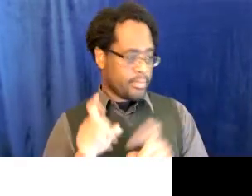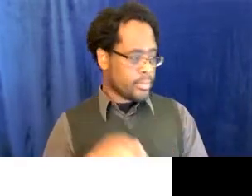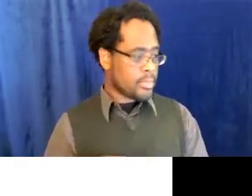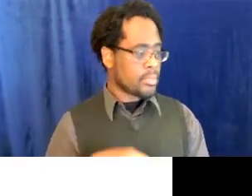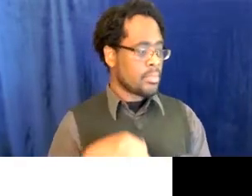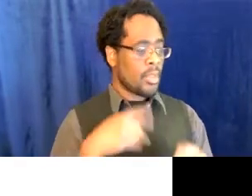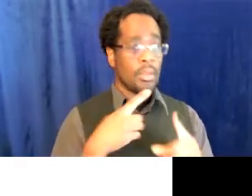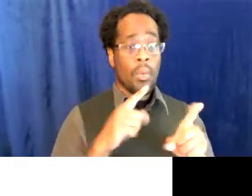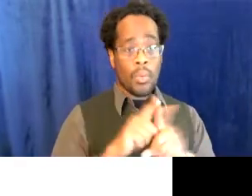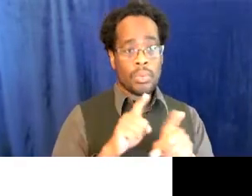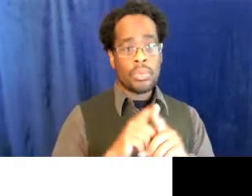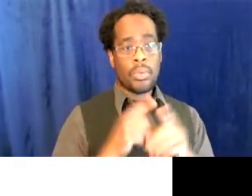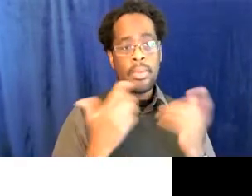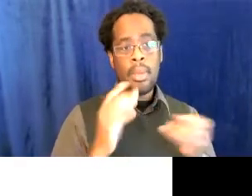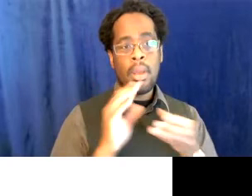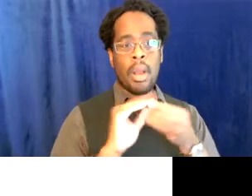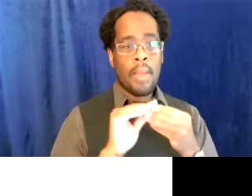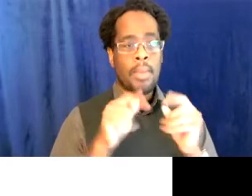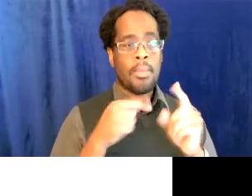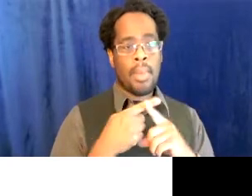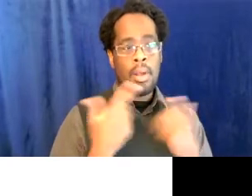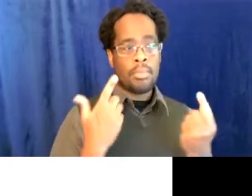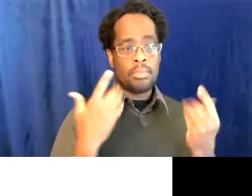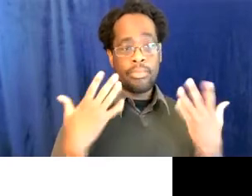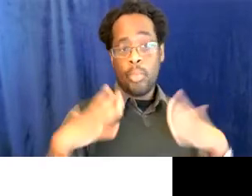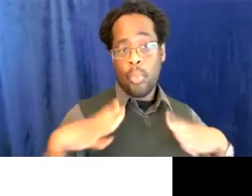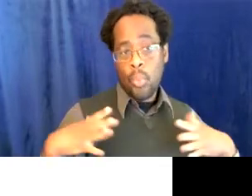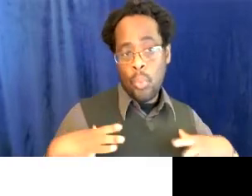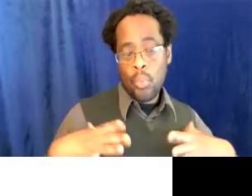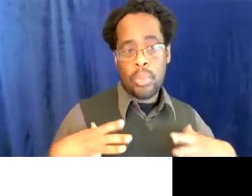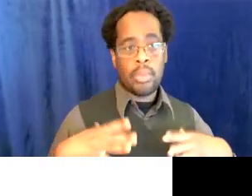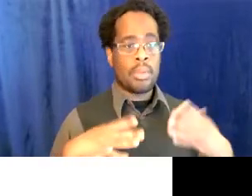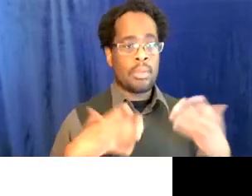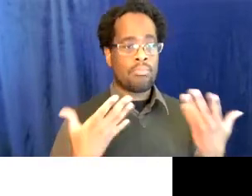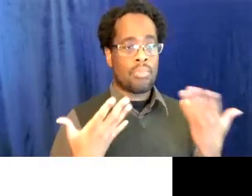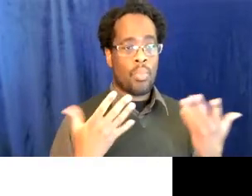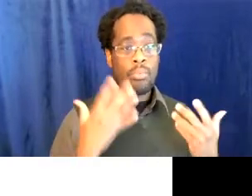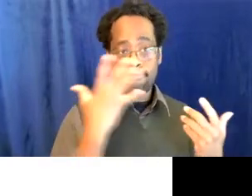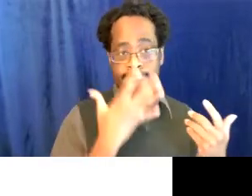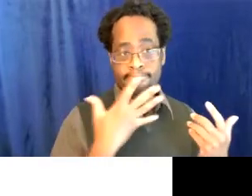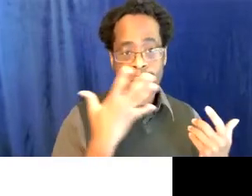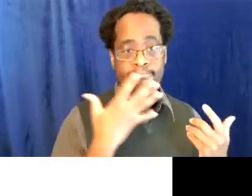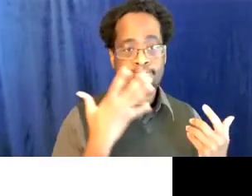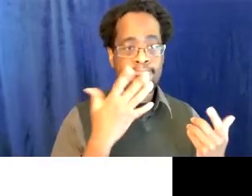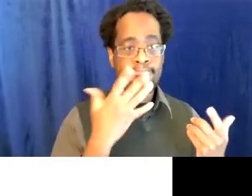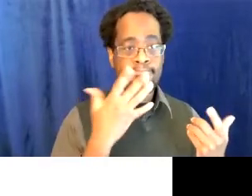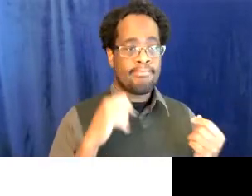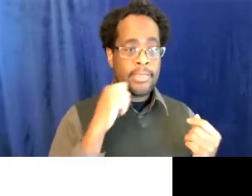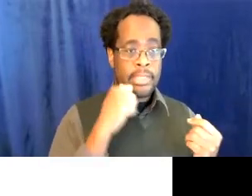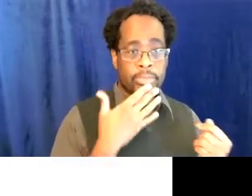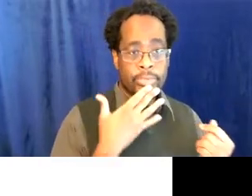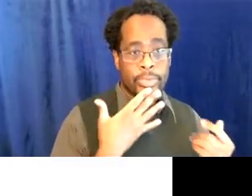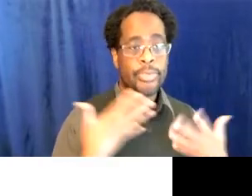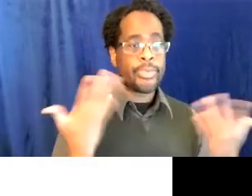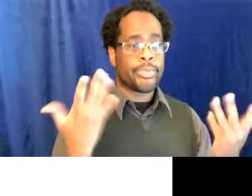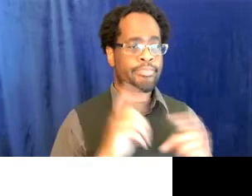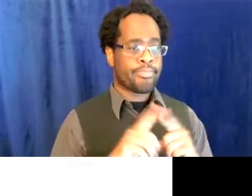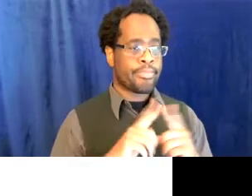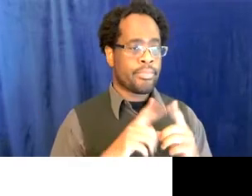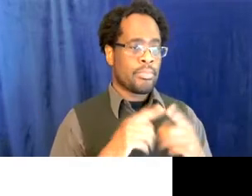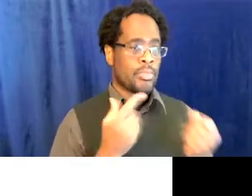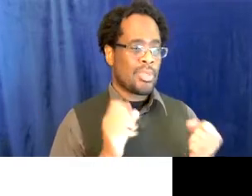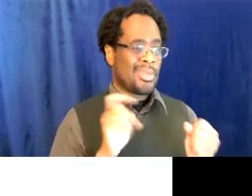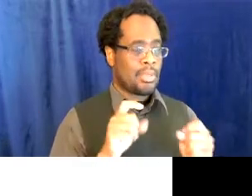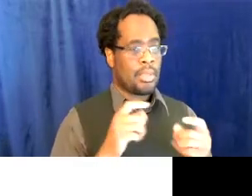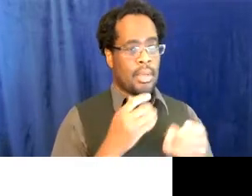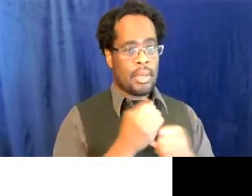want to have one without a cartoon and with a cartoon to see if there are any changes in that.